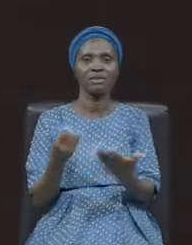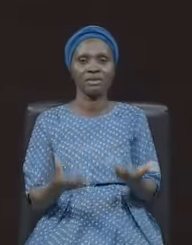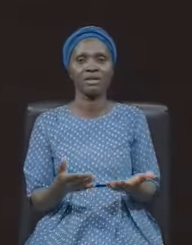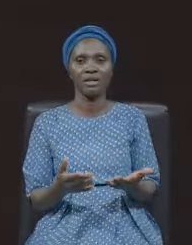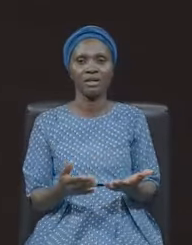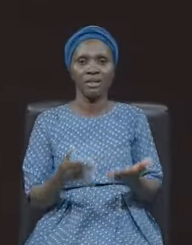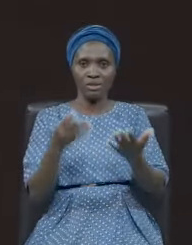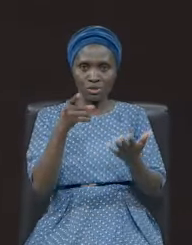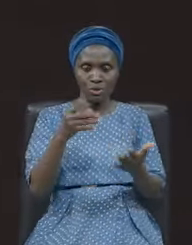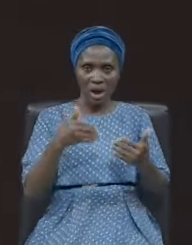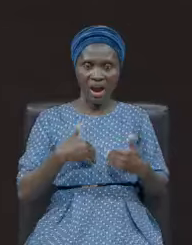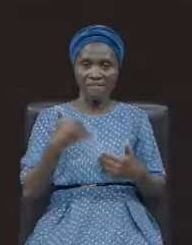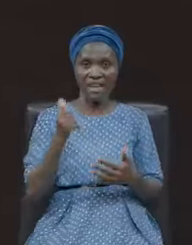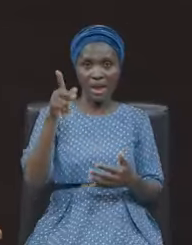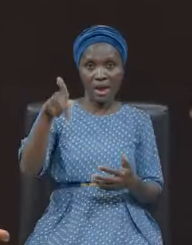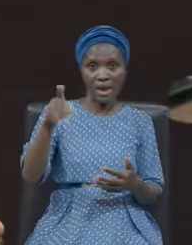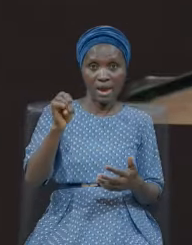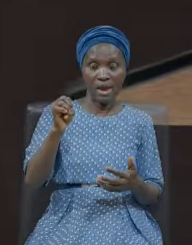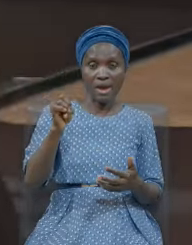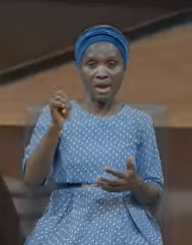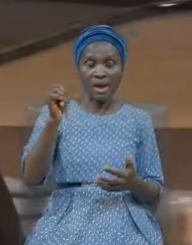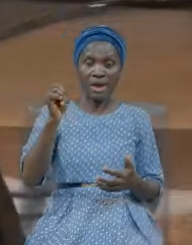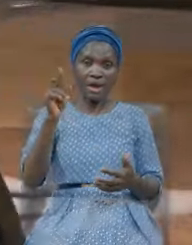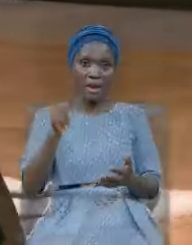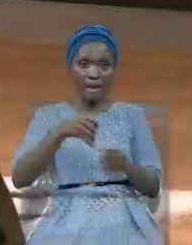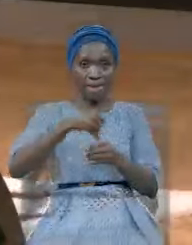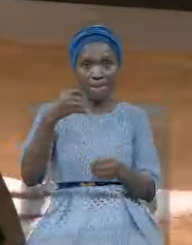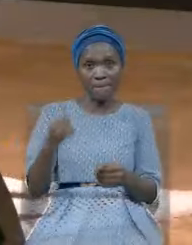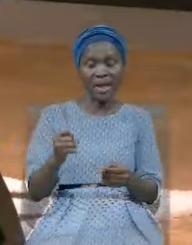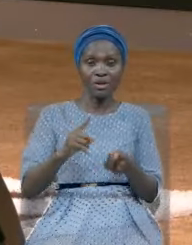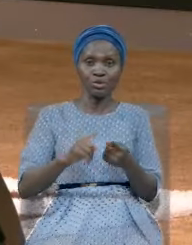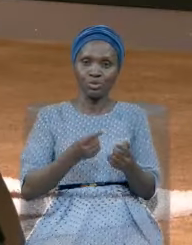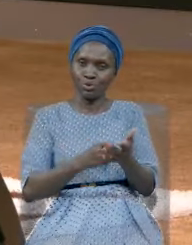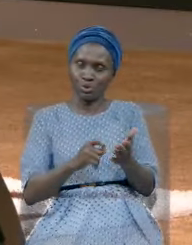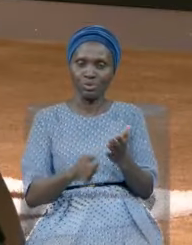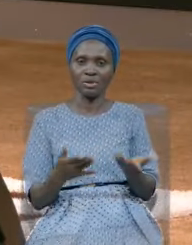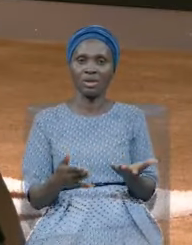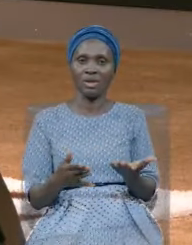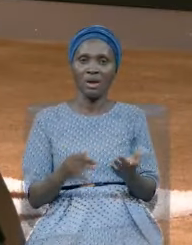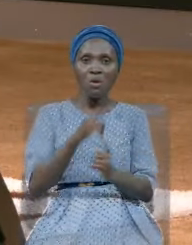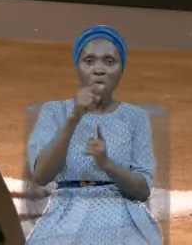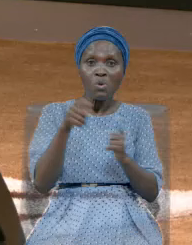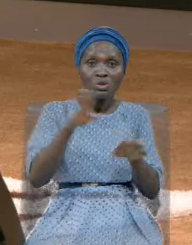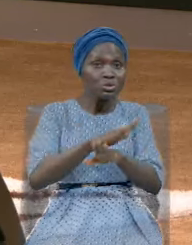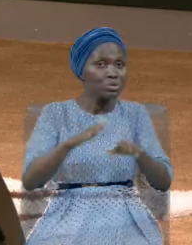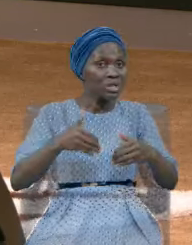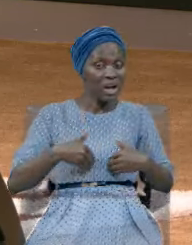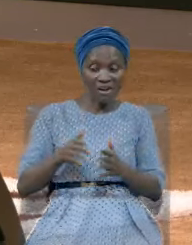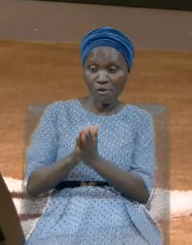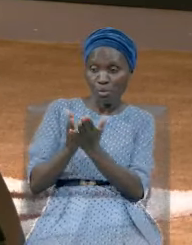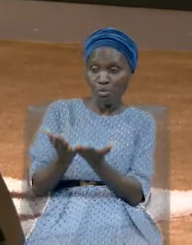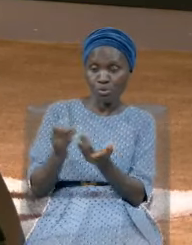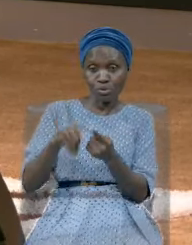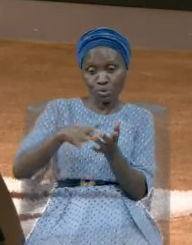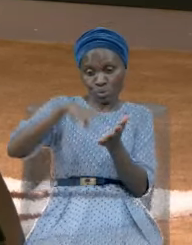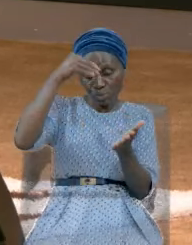You have a pen. When you didn't have the book to read, we could have said, okay, he failed because he didn't have